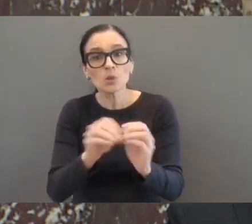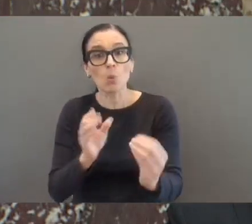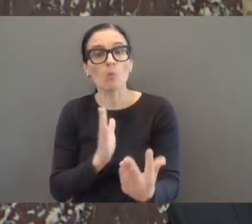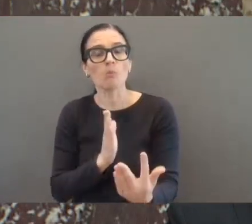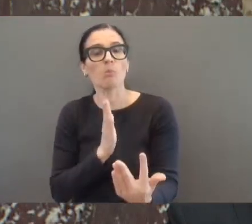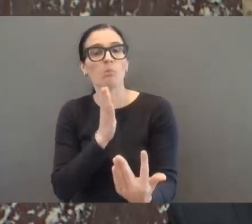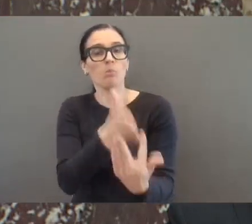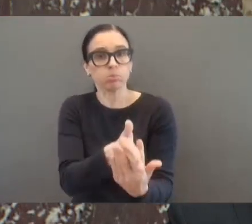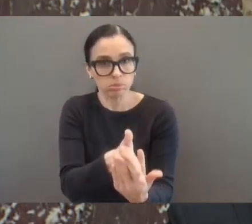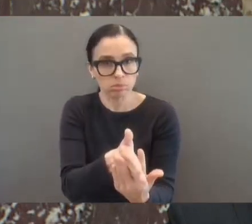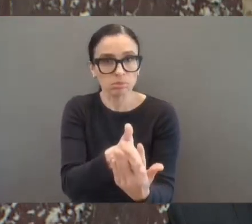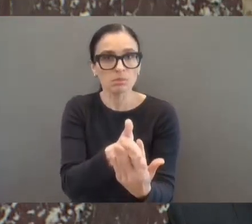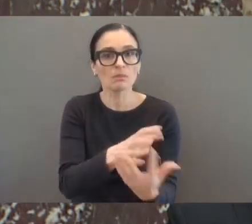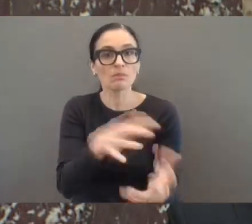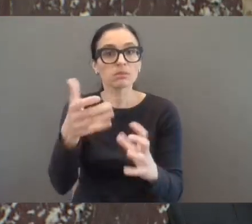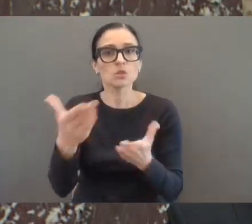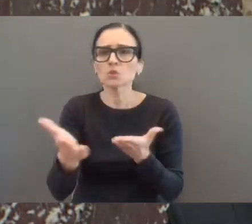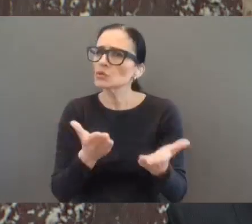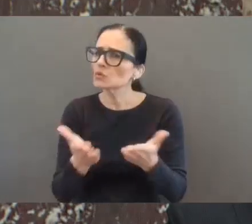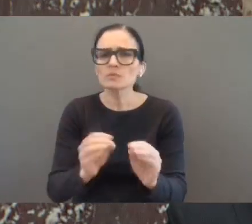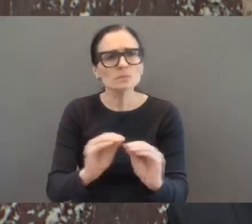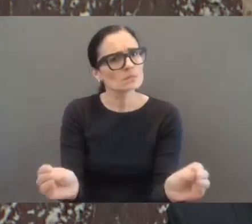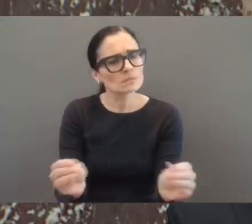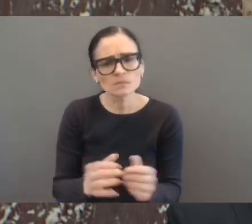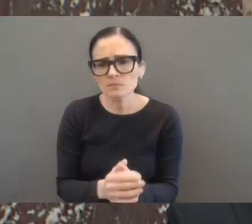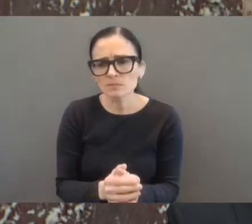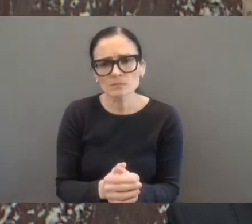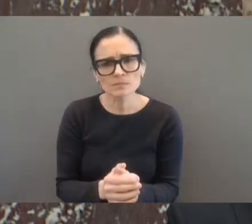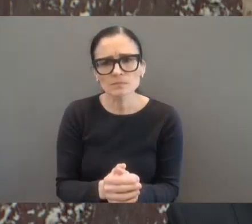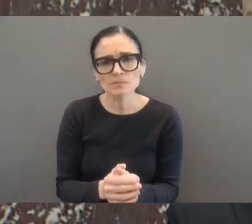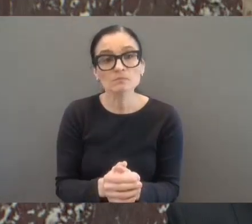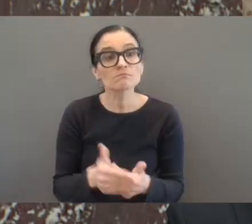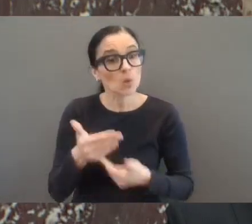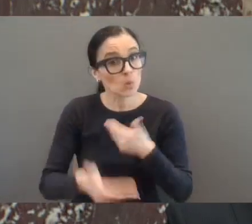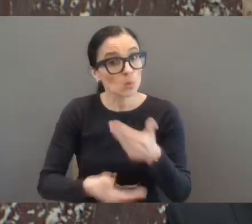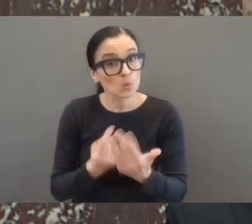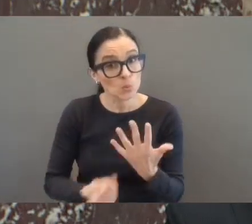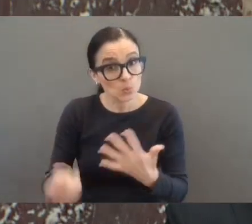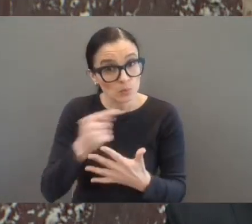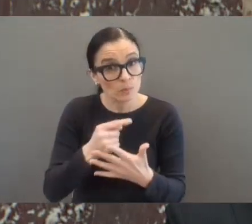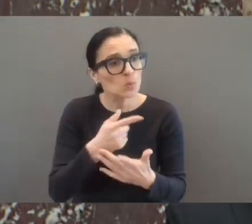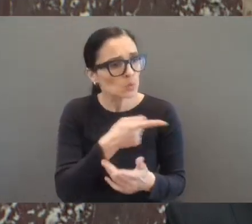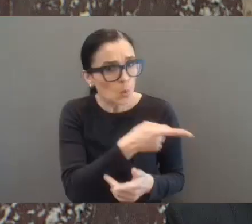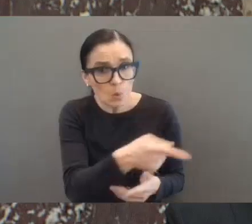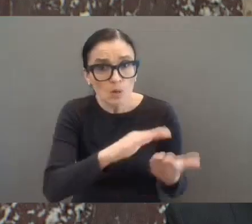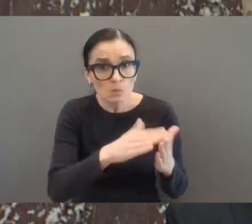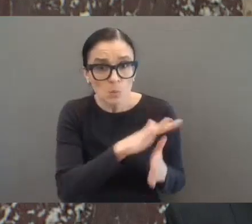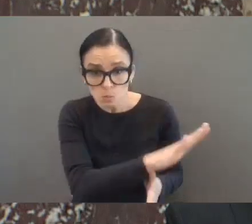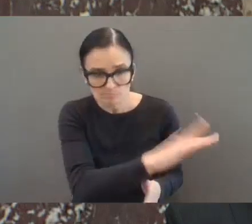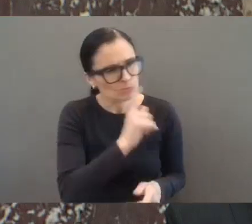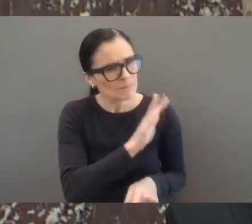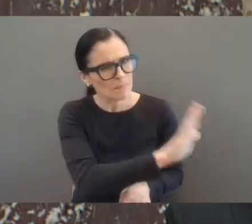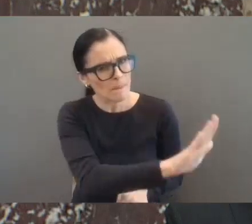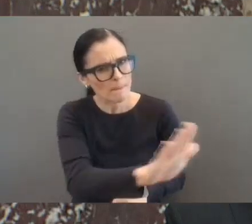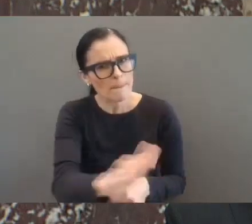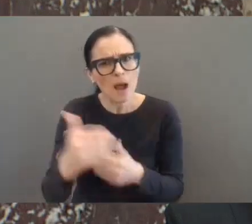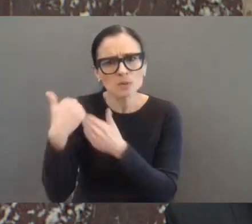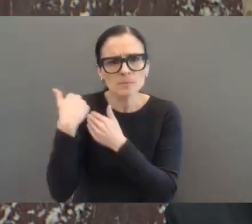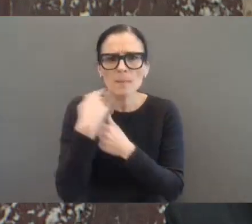will continue to be responsible for paying for the ECOM services they receive on call taking and dispatch